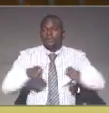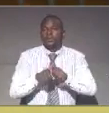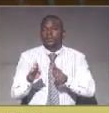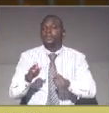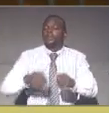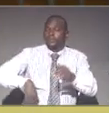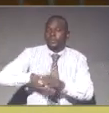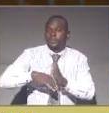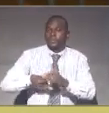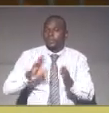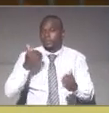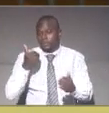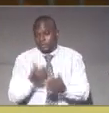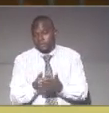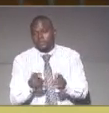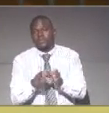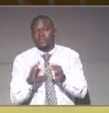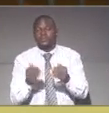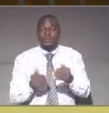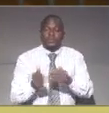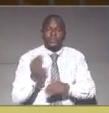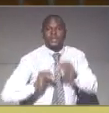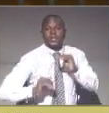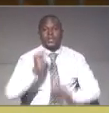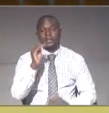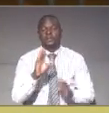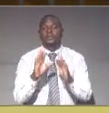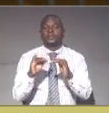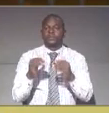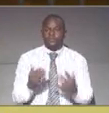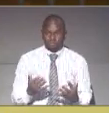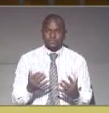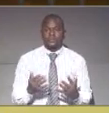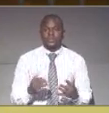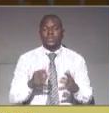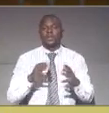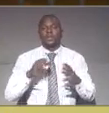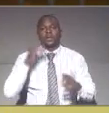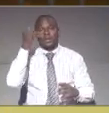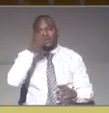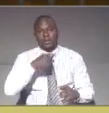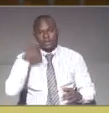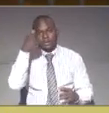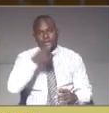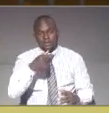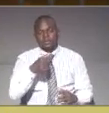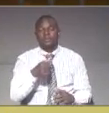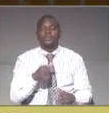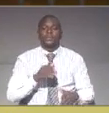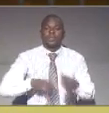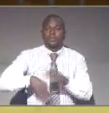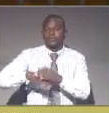good football and to reach higher stages in the continental